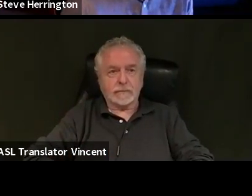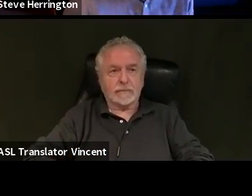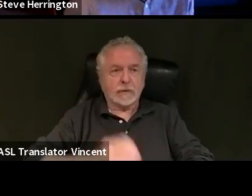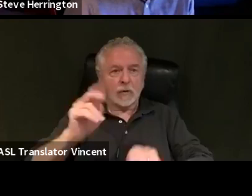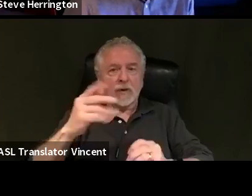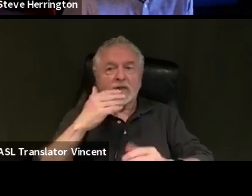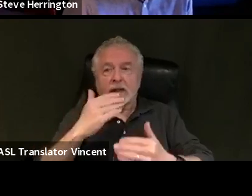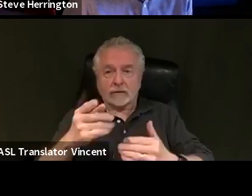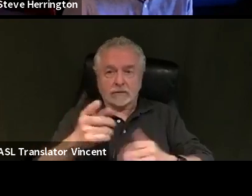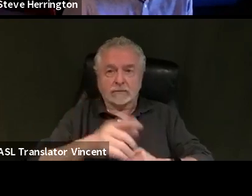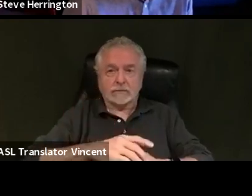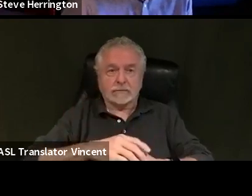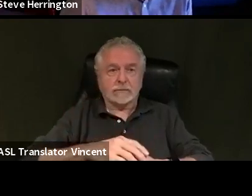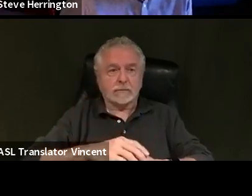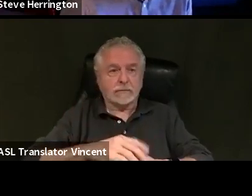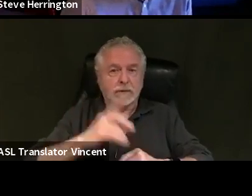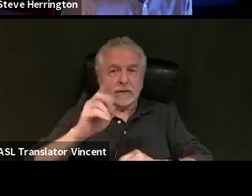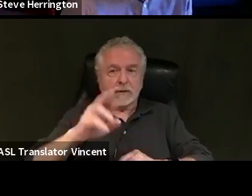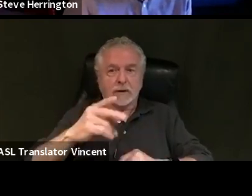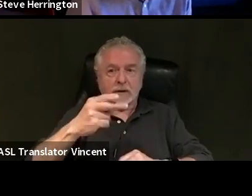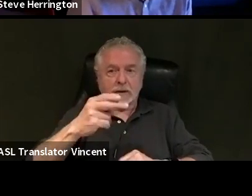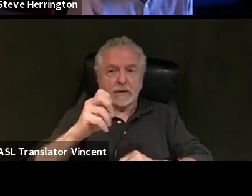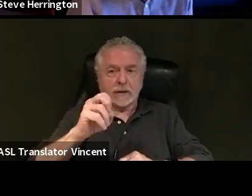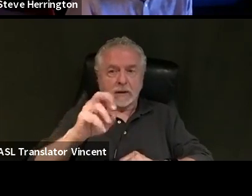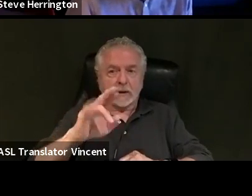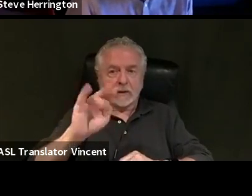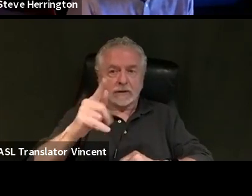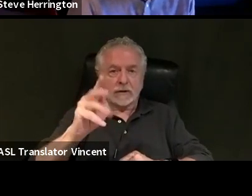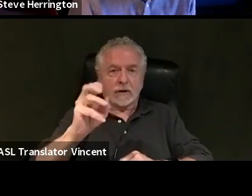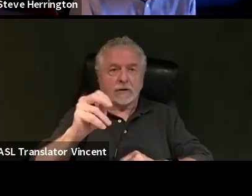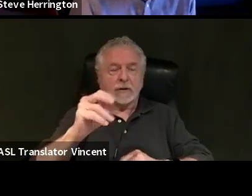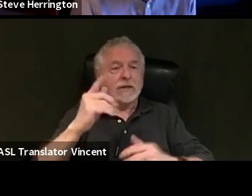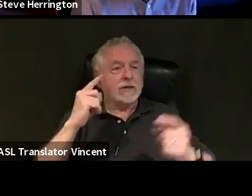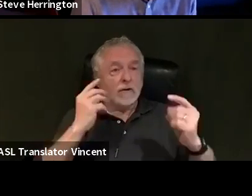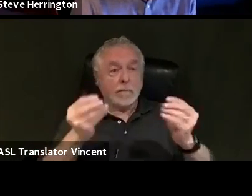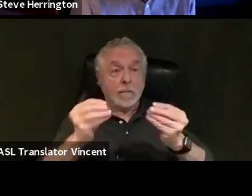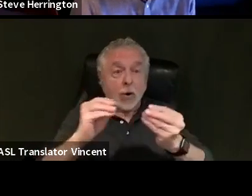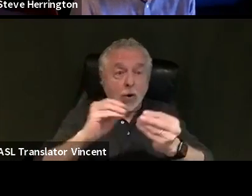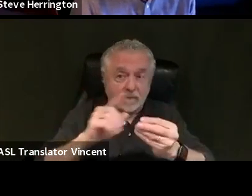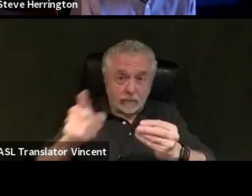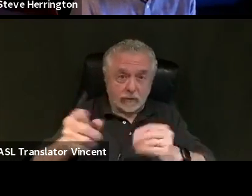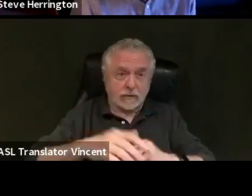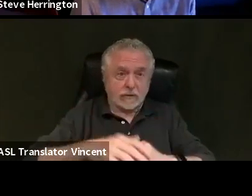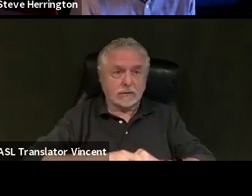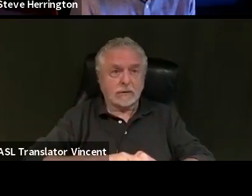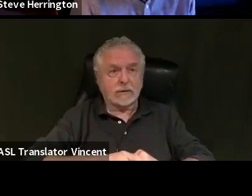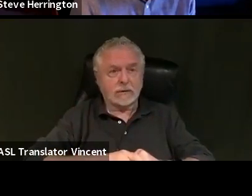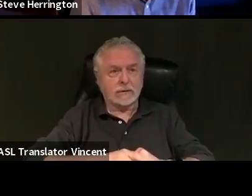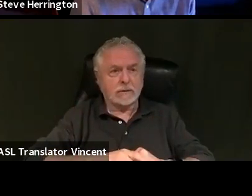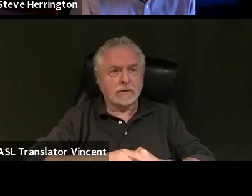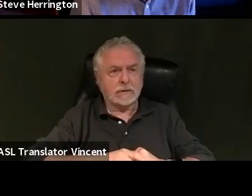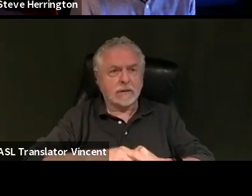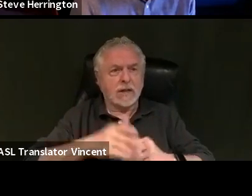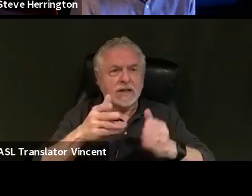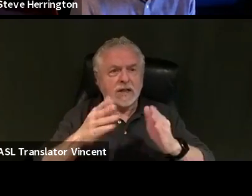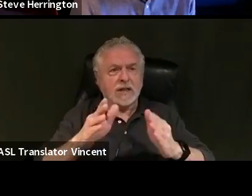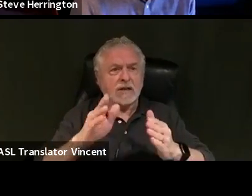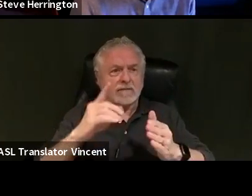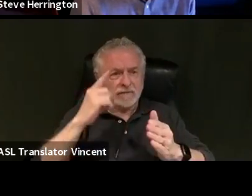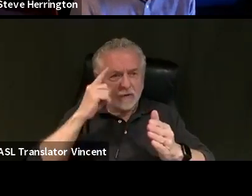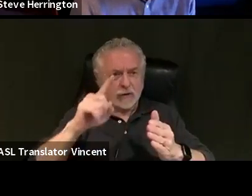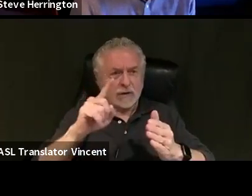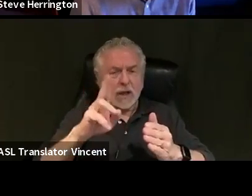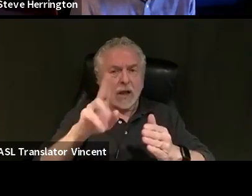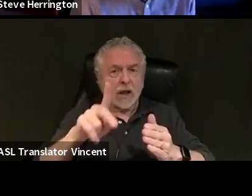Great. Thank you. Thank you, Dr. Harrington. We look forward to hearing more from you. Let's, for